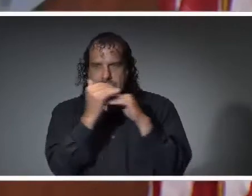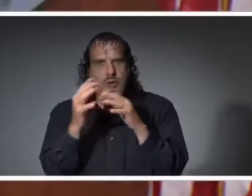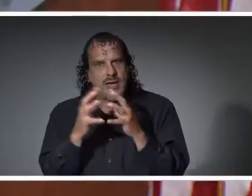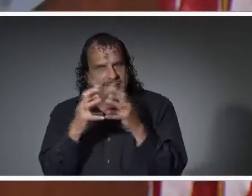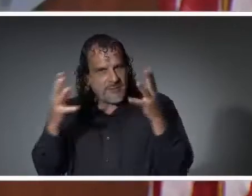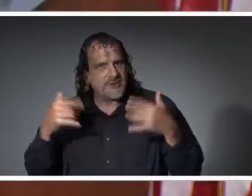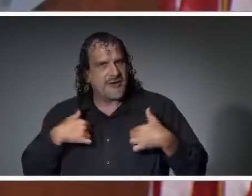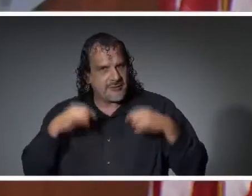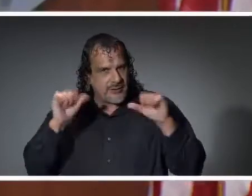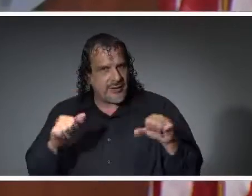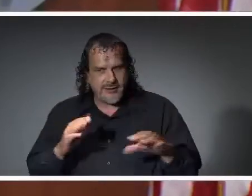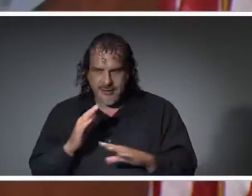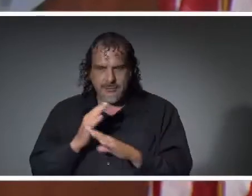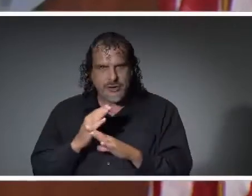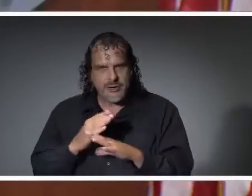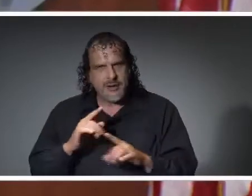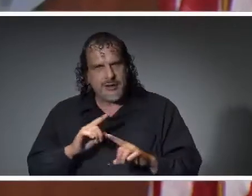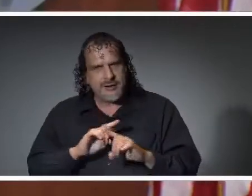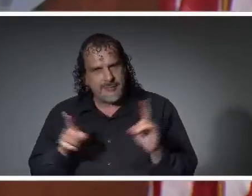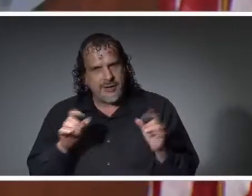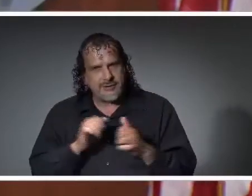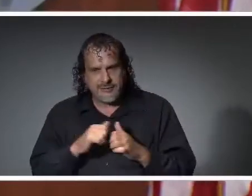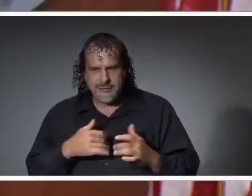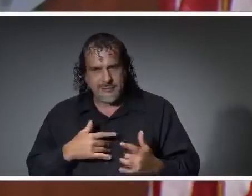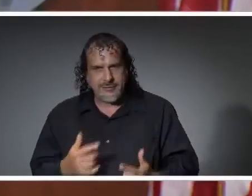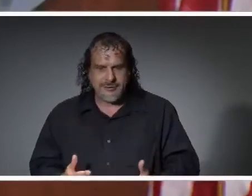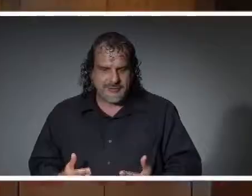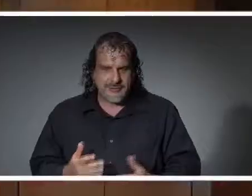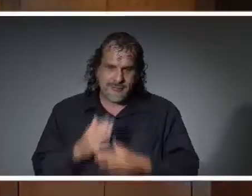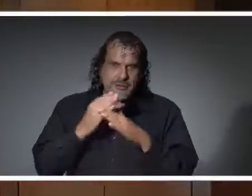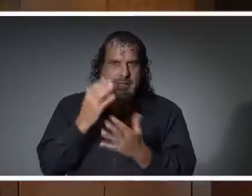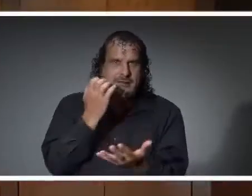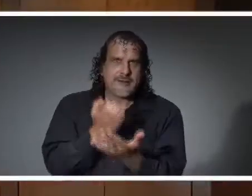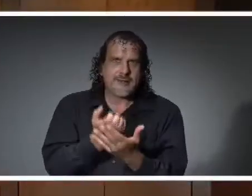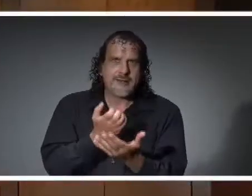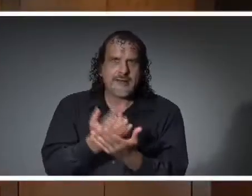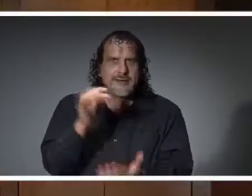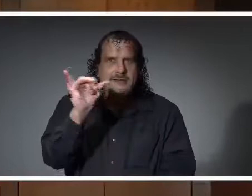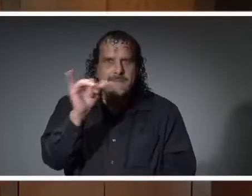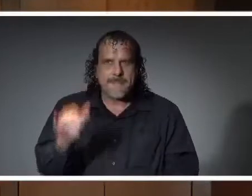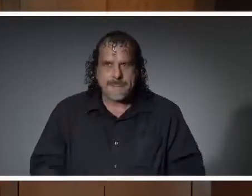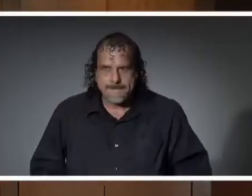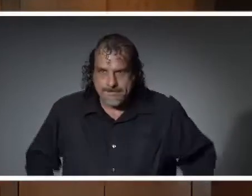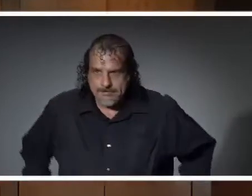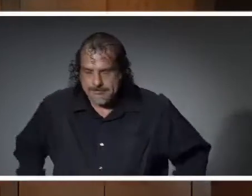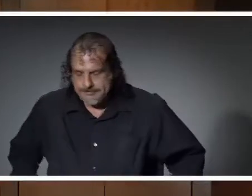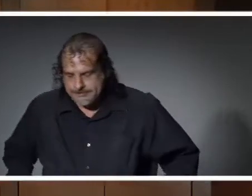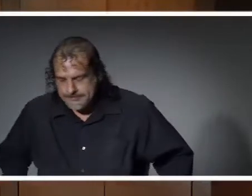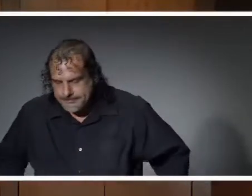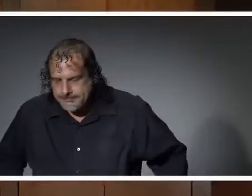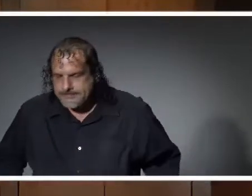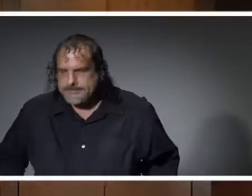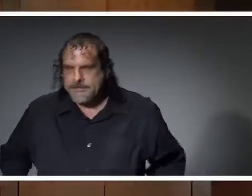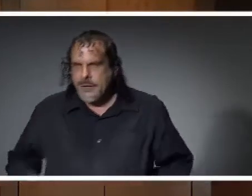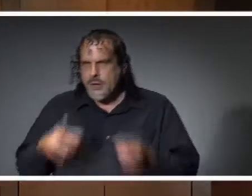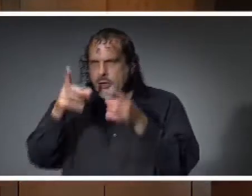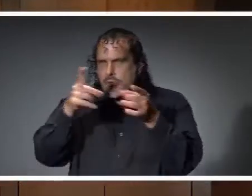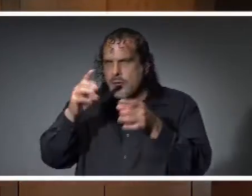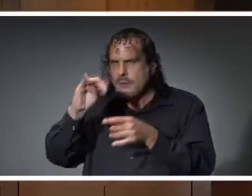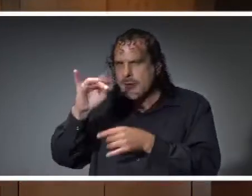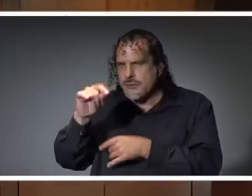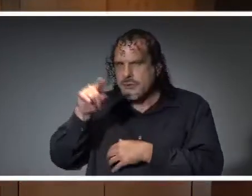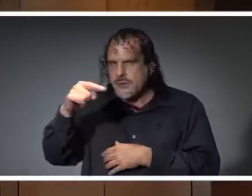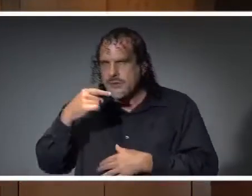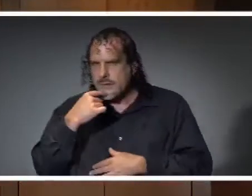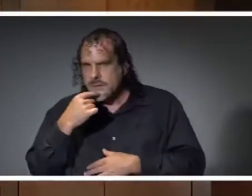risks, to protect lives, but also to protect livelihoods. Yes, sir. For Director Michelle, I wanted to follow up. You mentioned that a lot of people